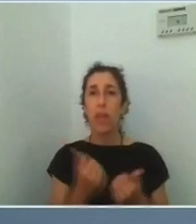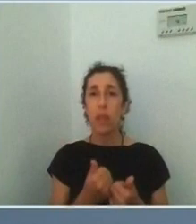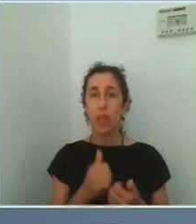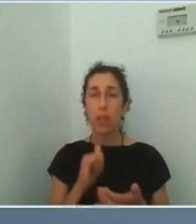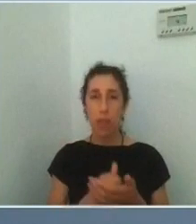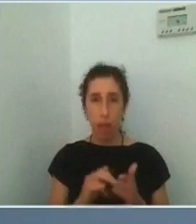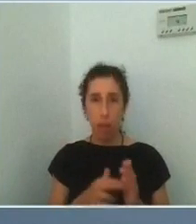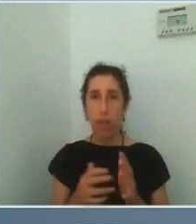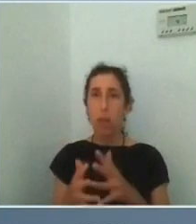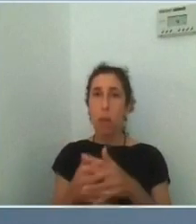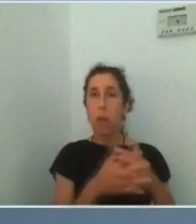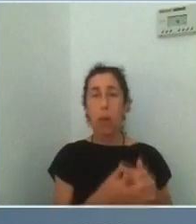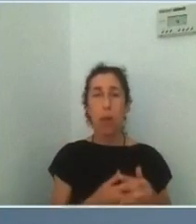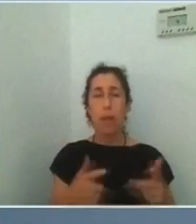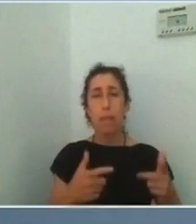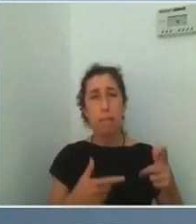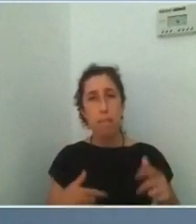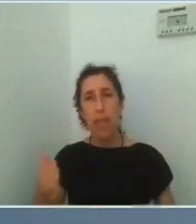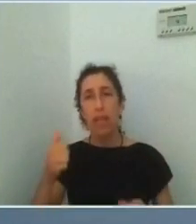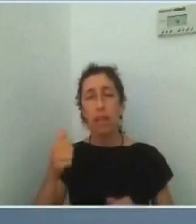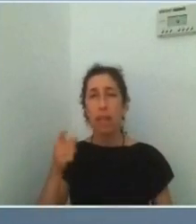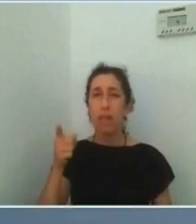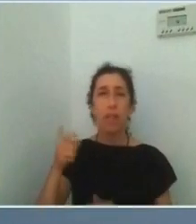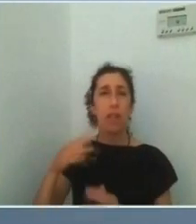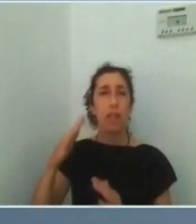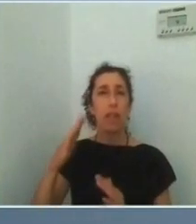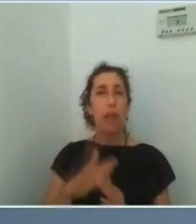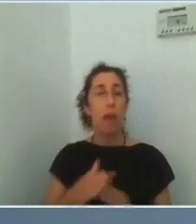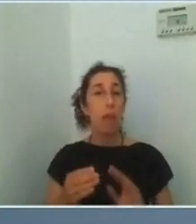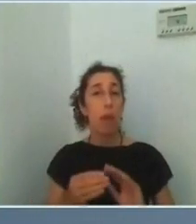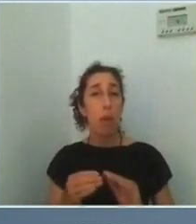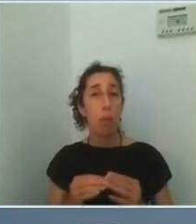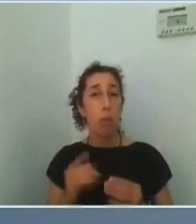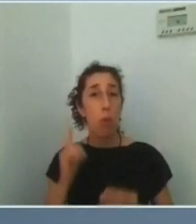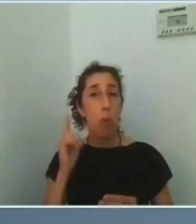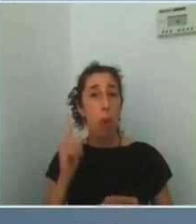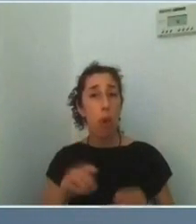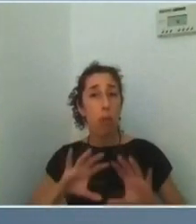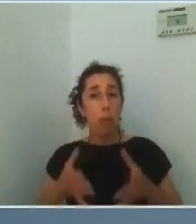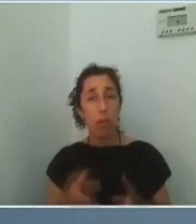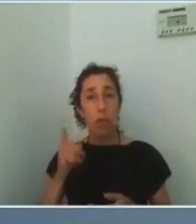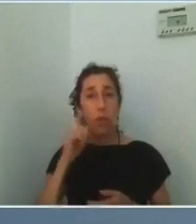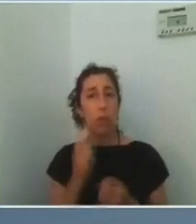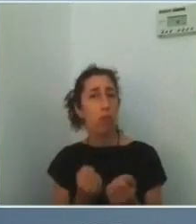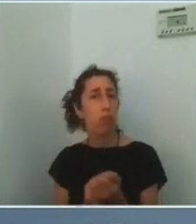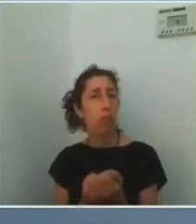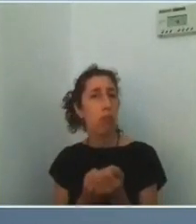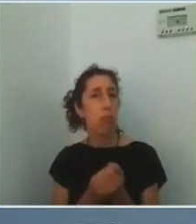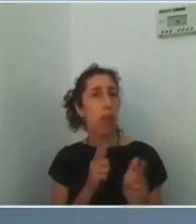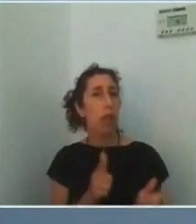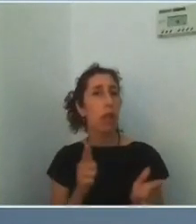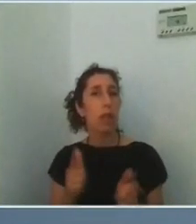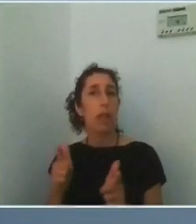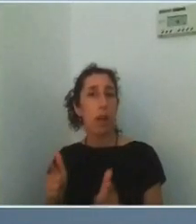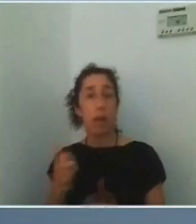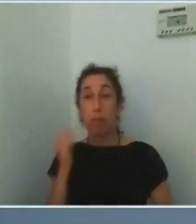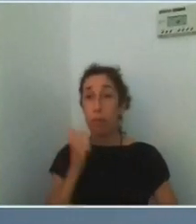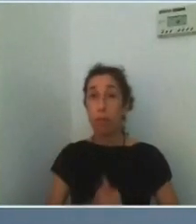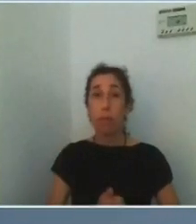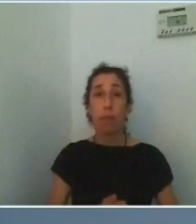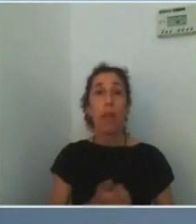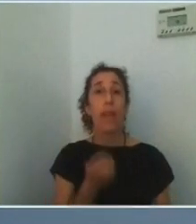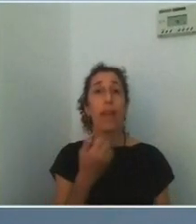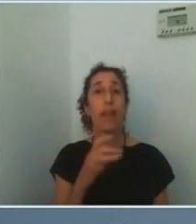the nation. Since its founding in 1871, the NRA has been a registered